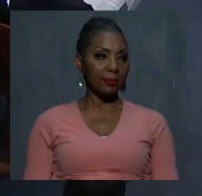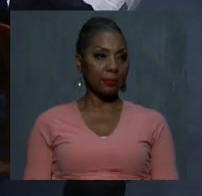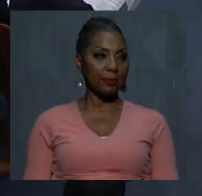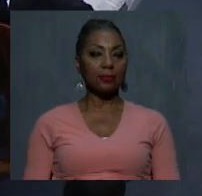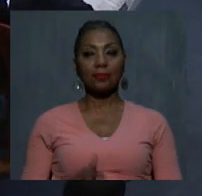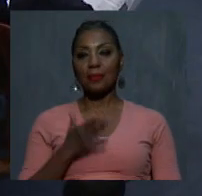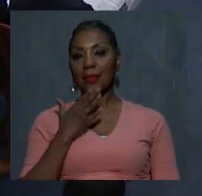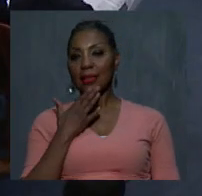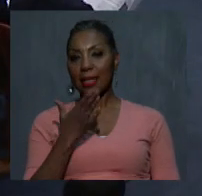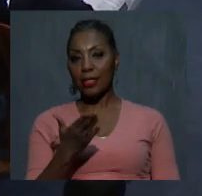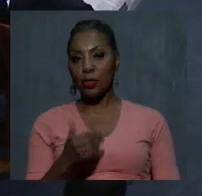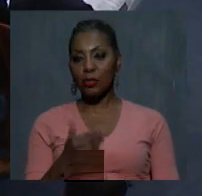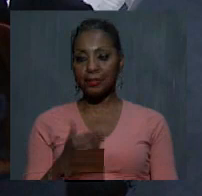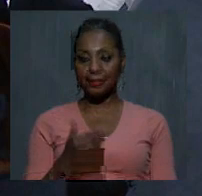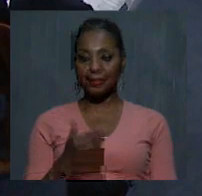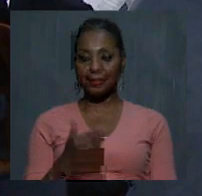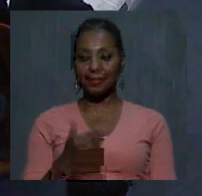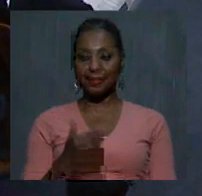thank you.